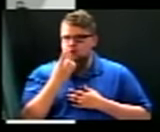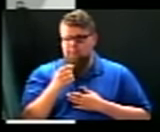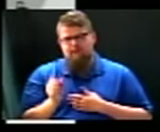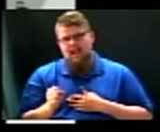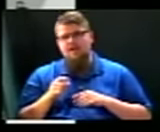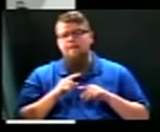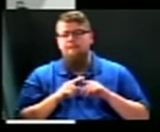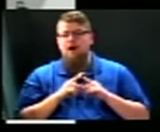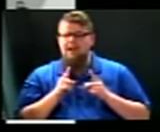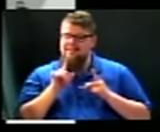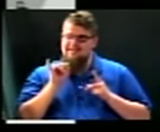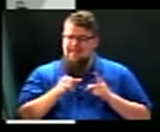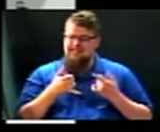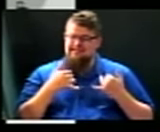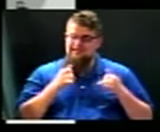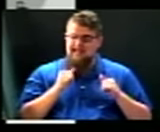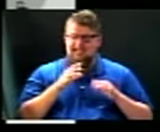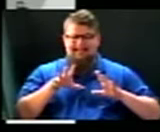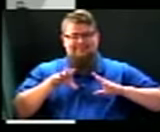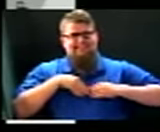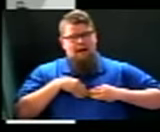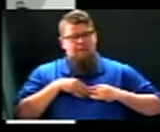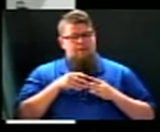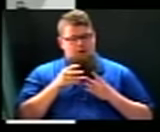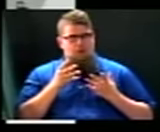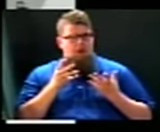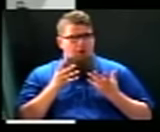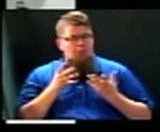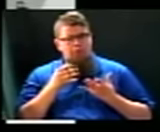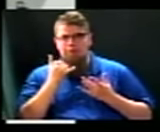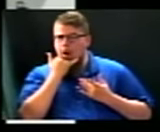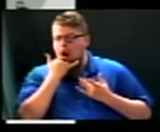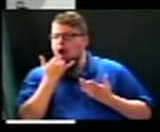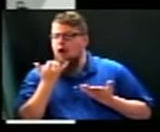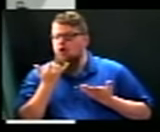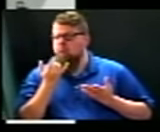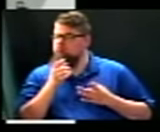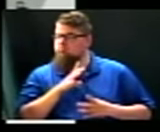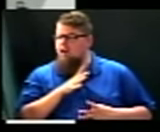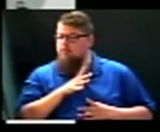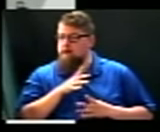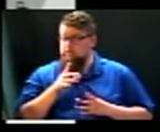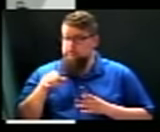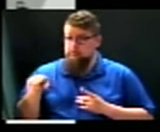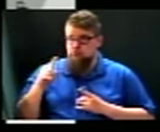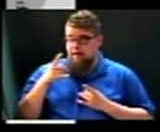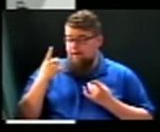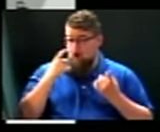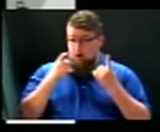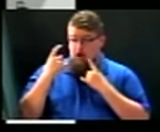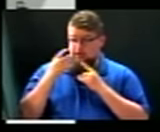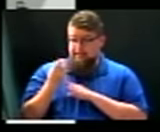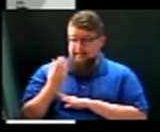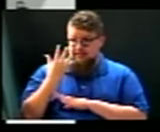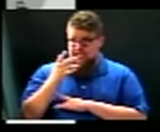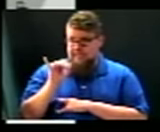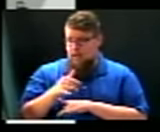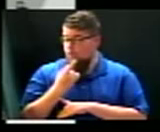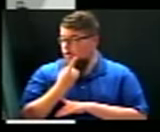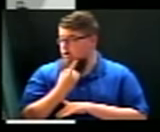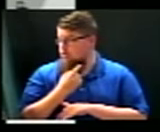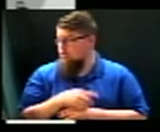still was an acceptable number to miss. Does anyone have any questions on that slide?